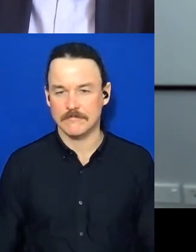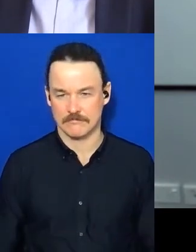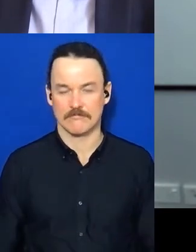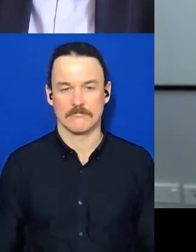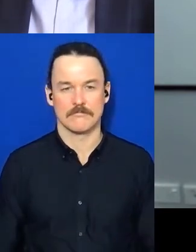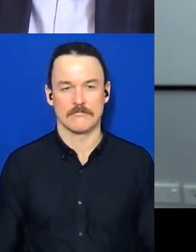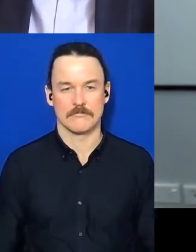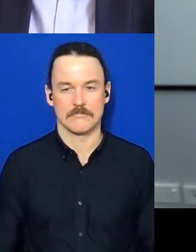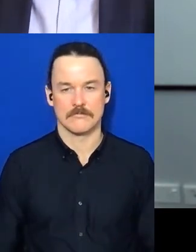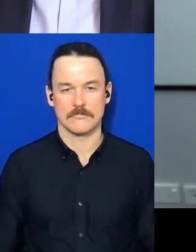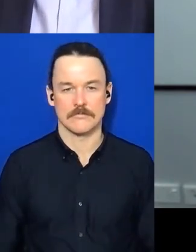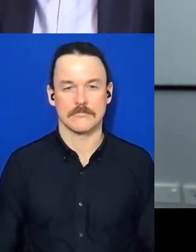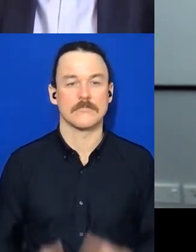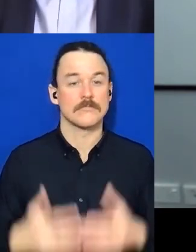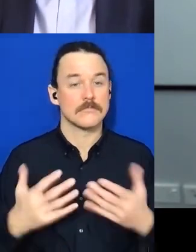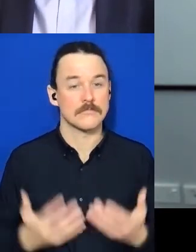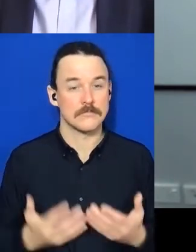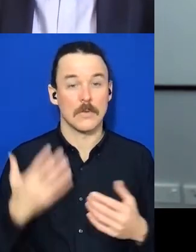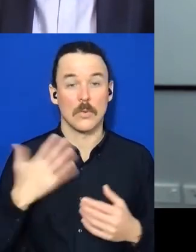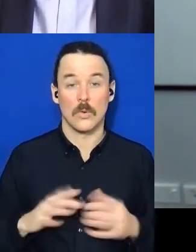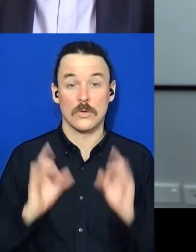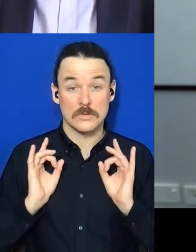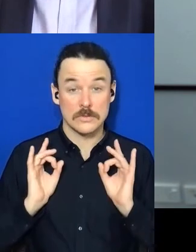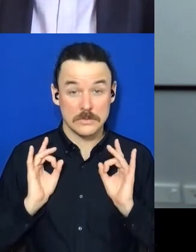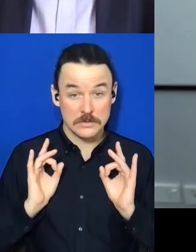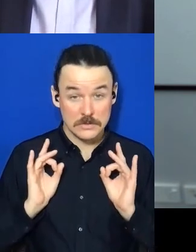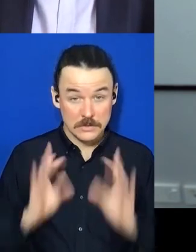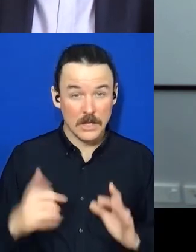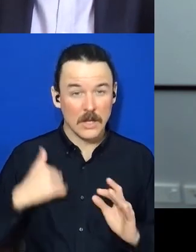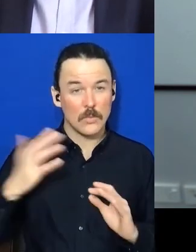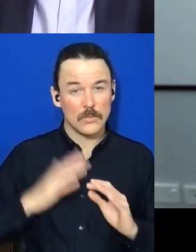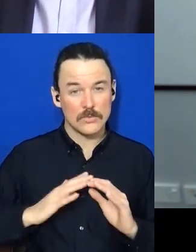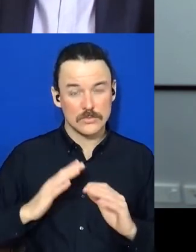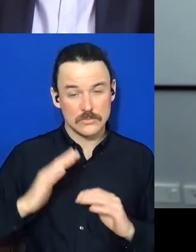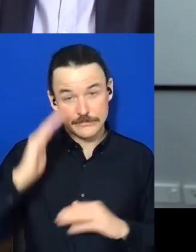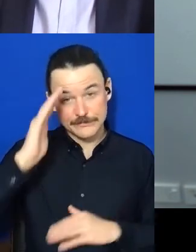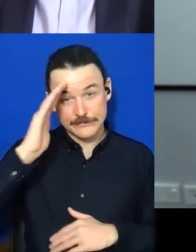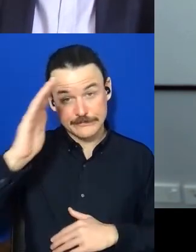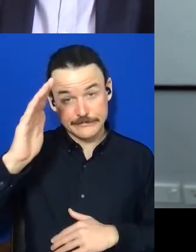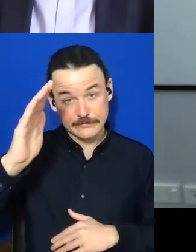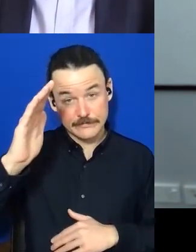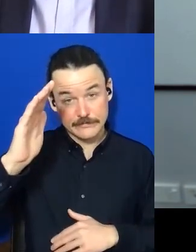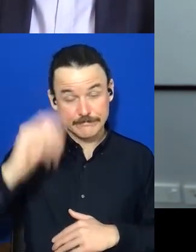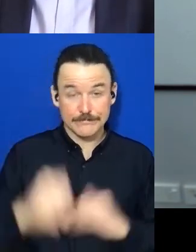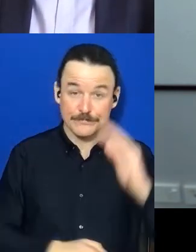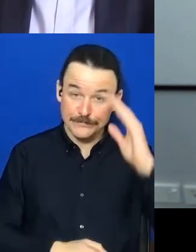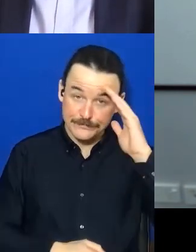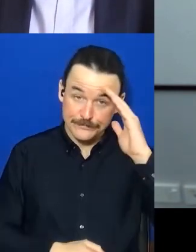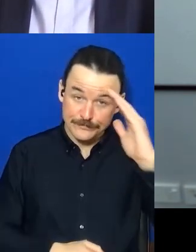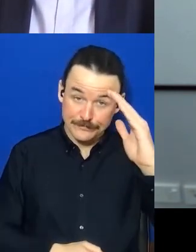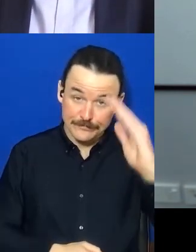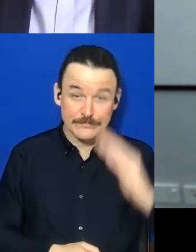I just kind of mihi to our mana whenua in